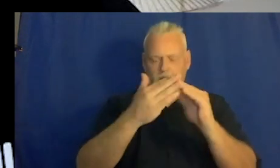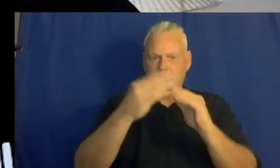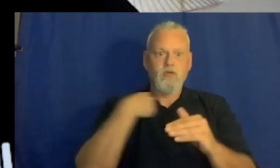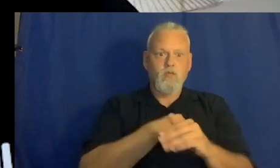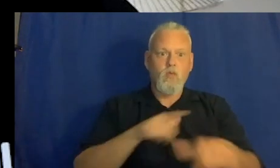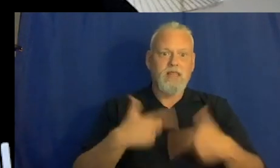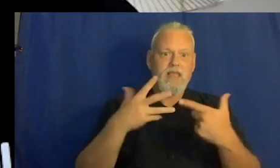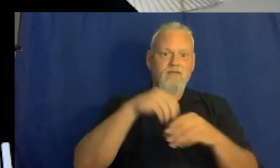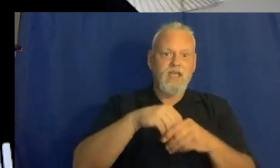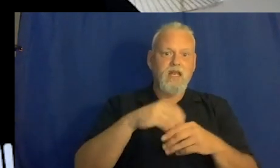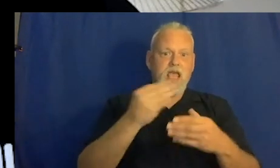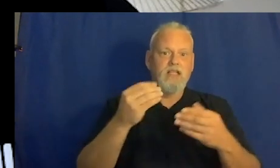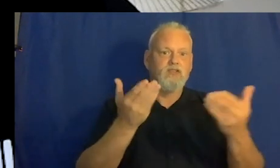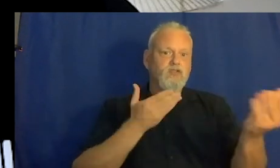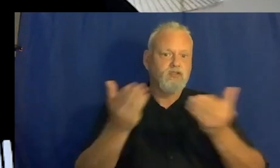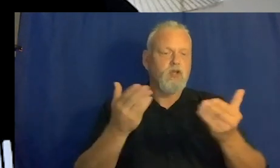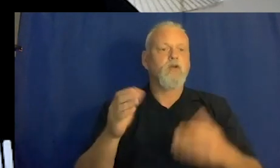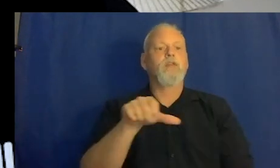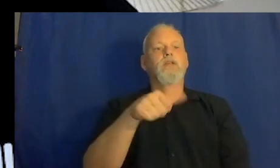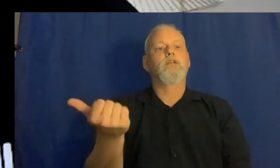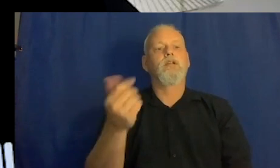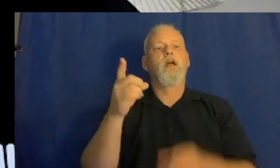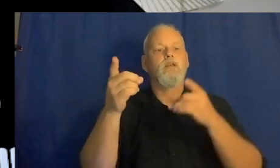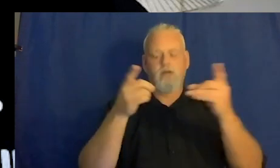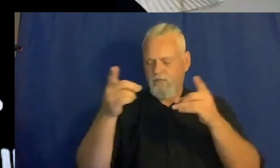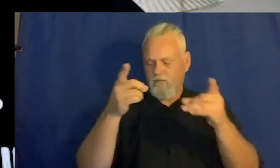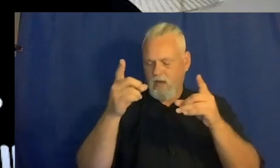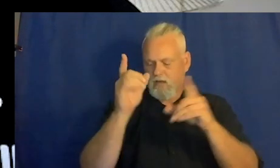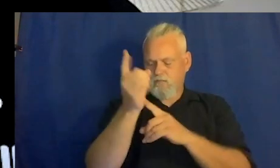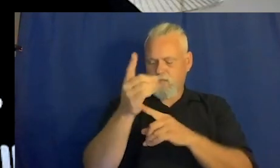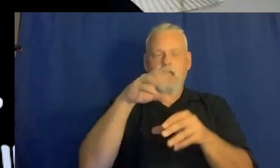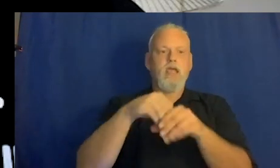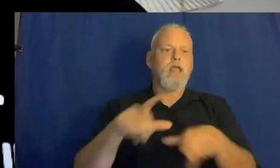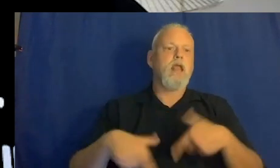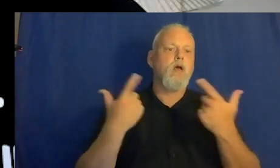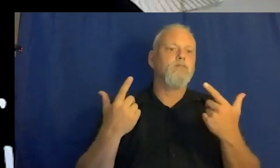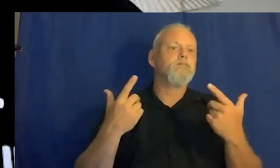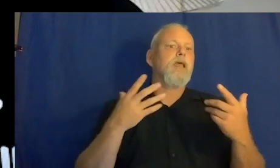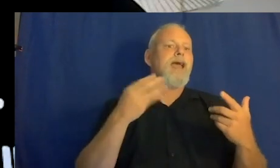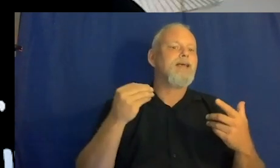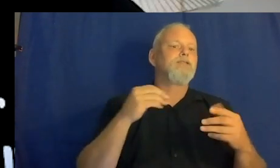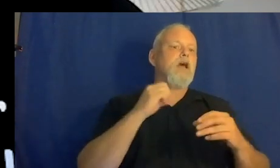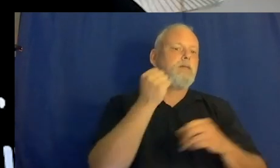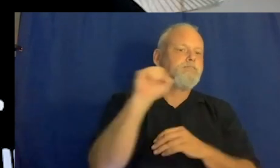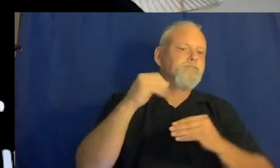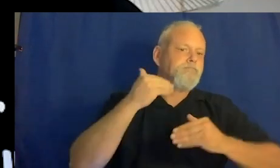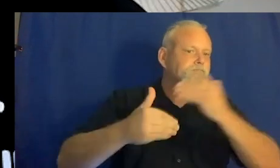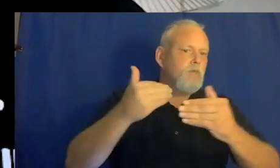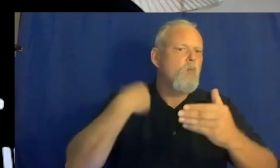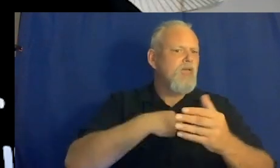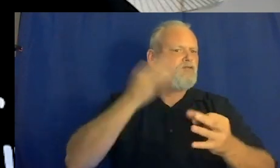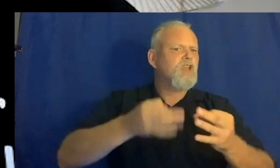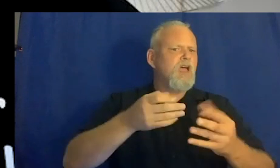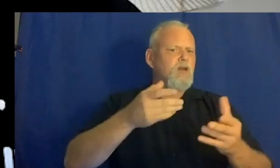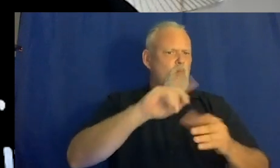serve. It's yet another defining moment in our existence as a movement, and we have to decide who we want to be on the other